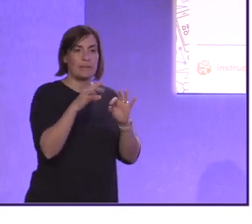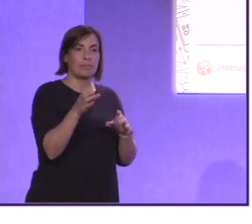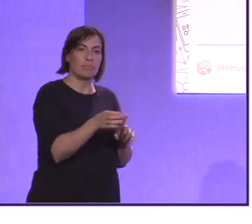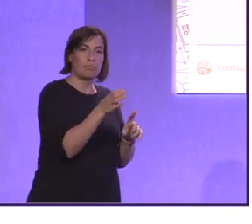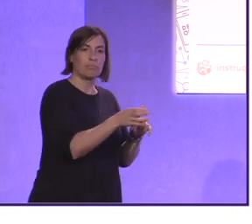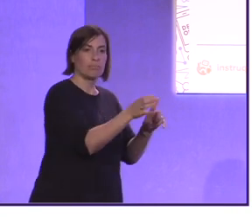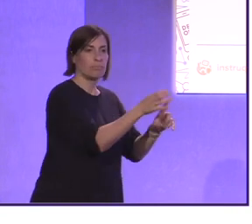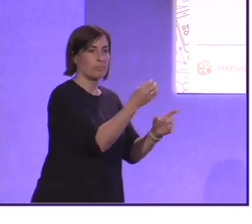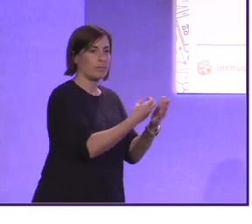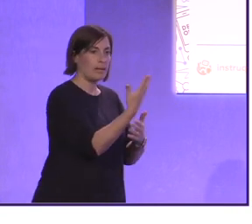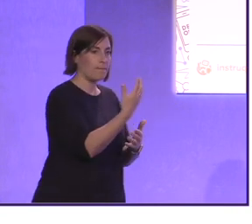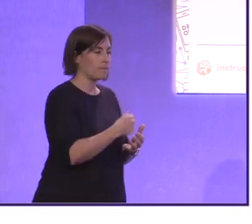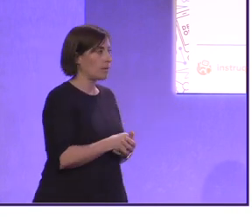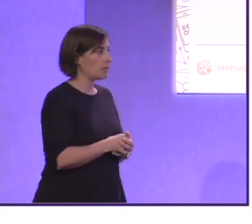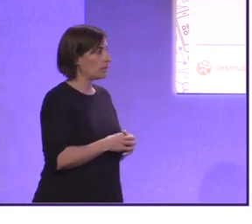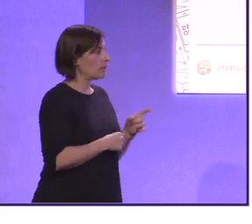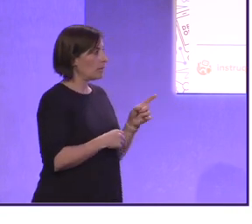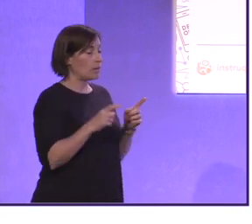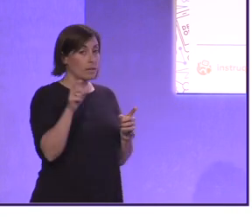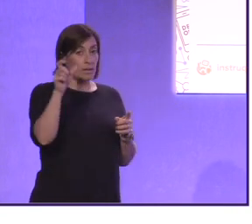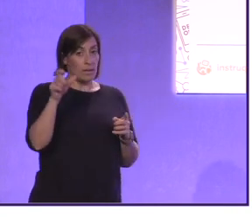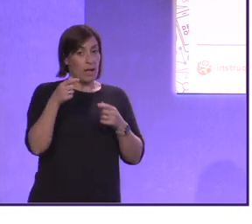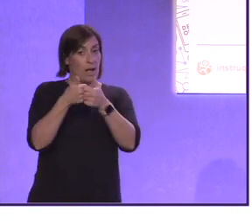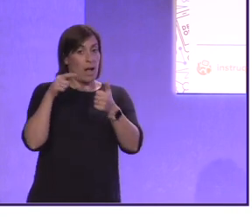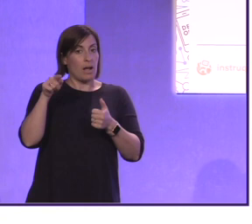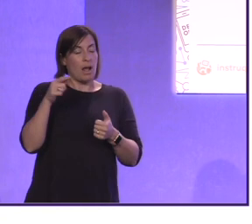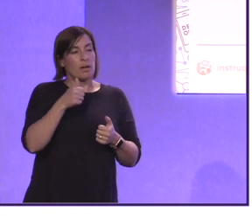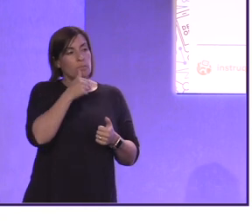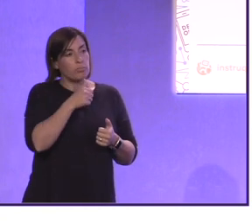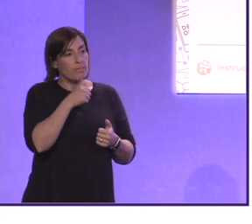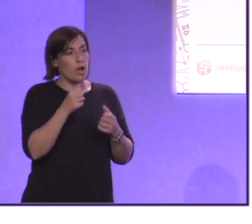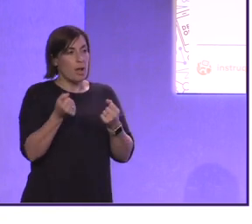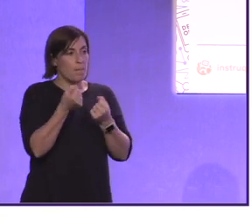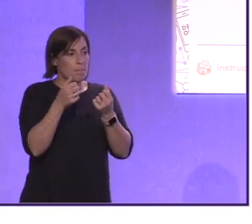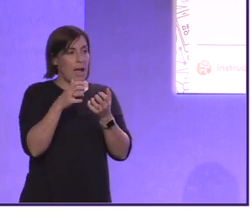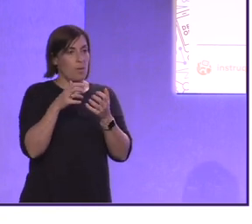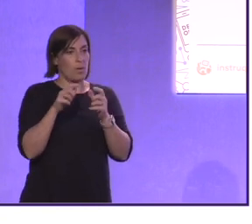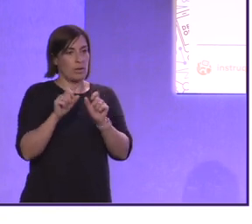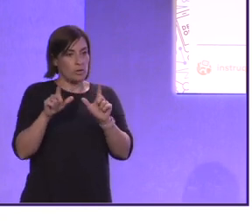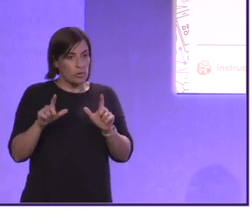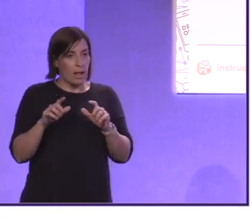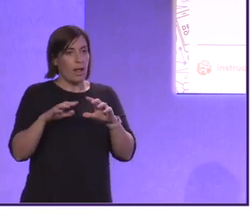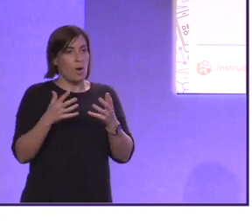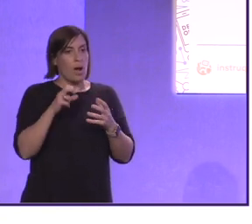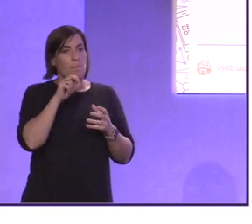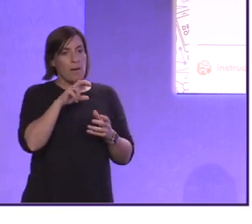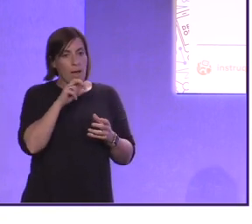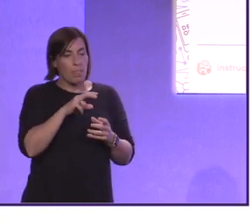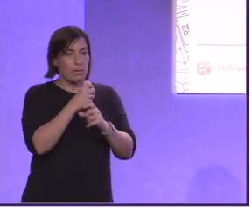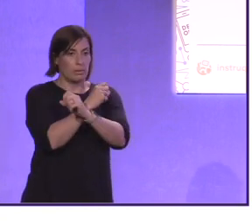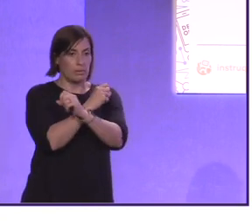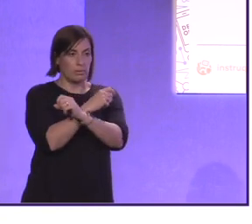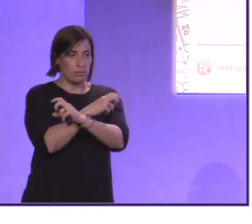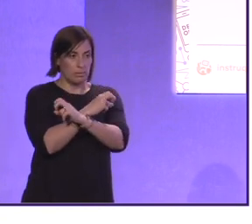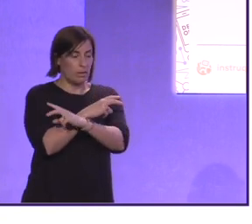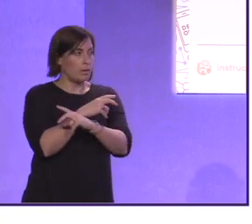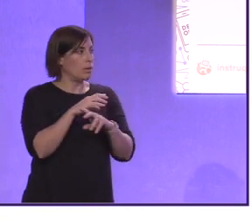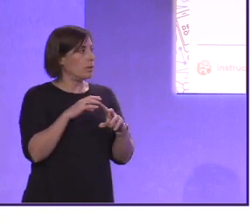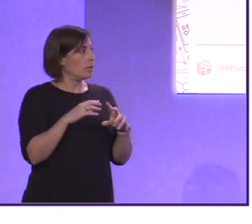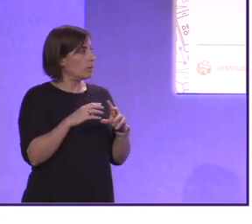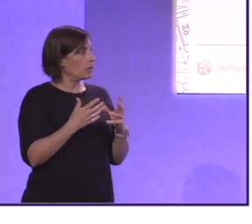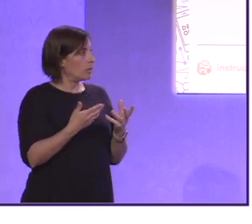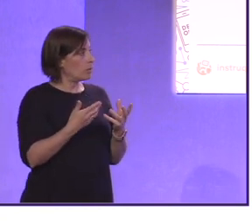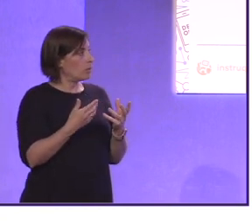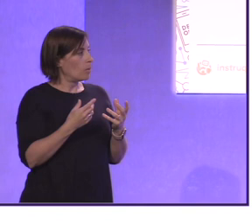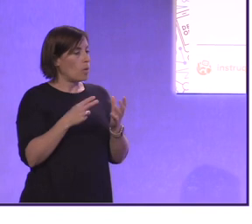our client was a .NET shop and they had preferences for PowerShell, for example, or Python, they were happy in the initial stages to actually